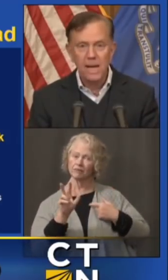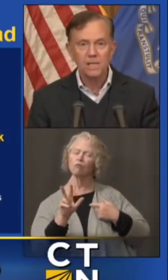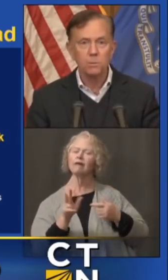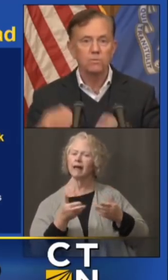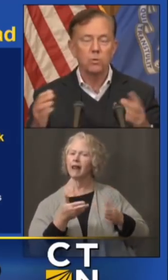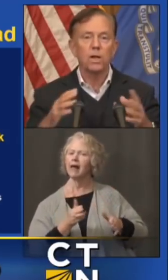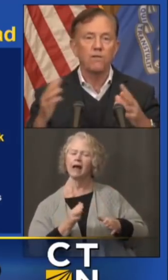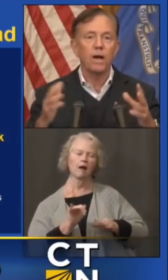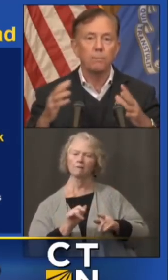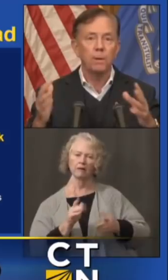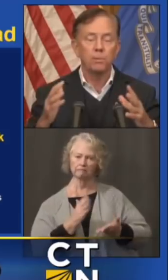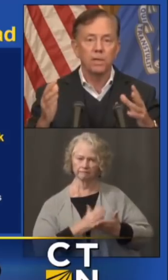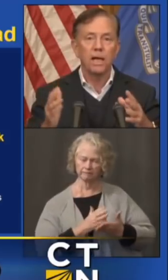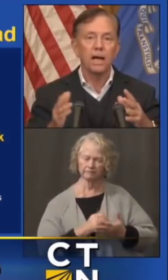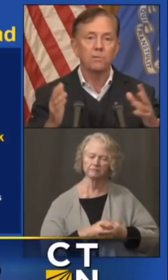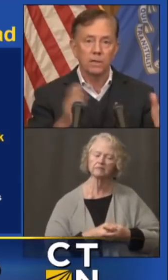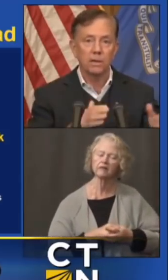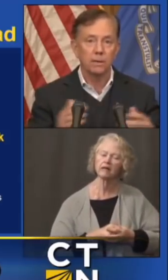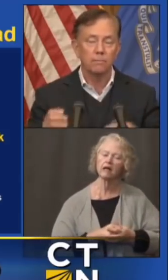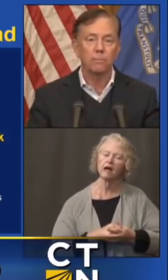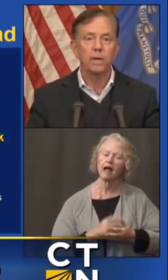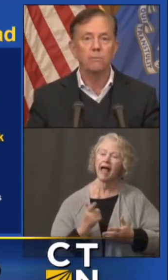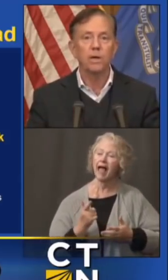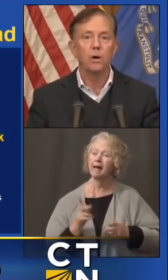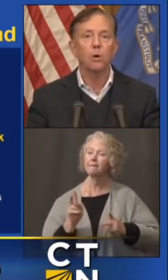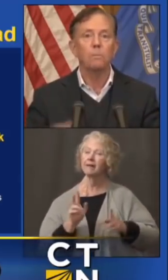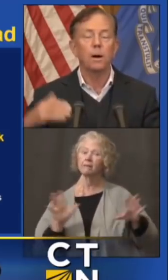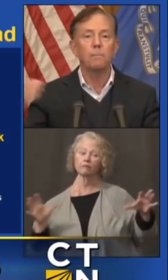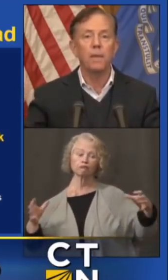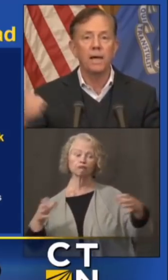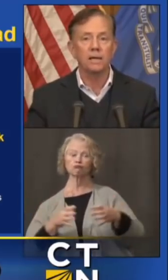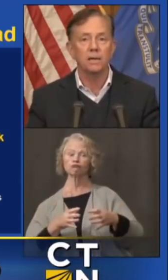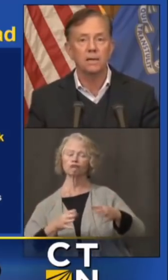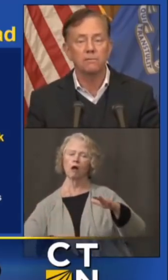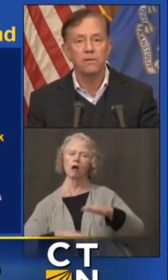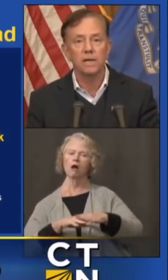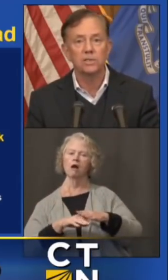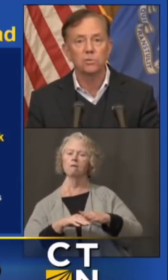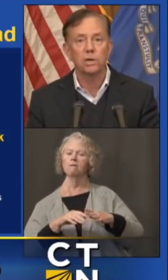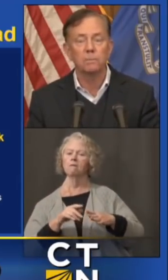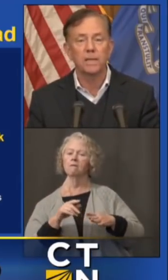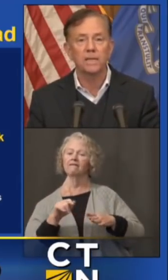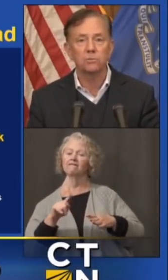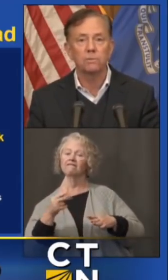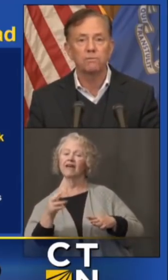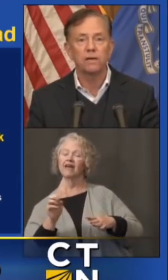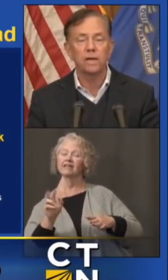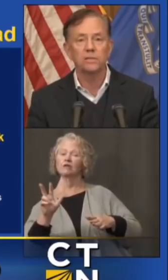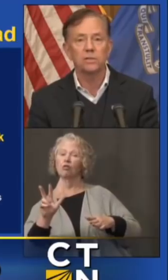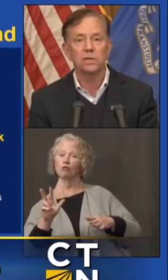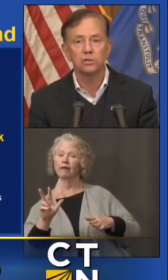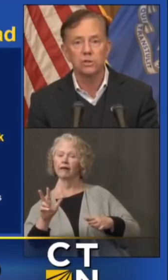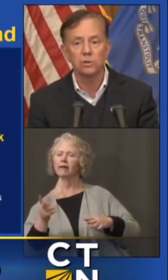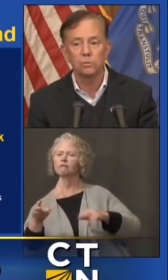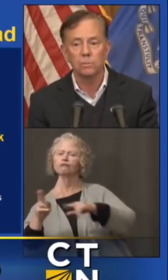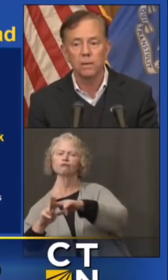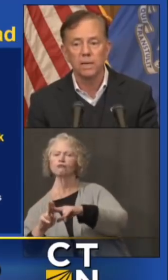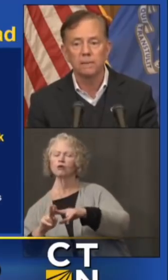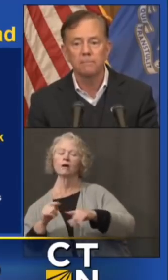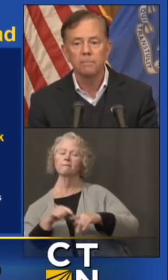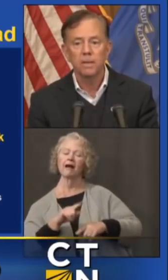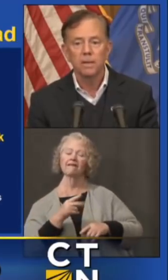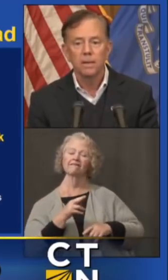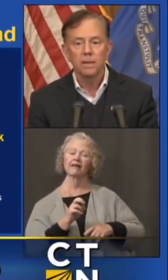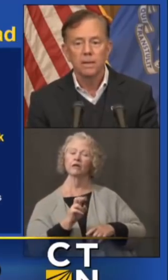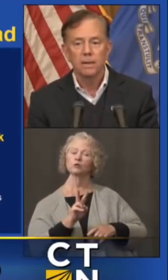A maximum of 25 people in gathering. We had upped that in phase 3, but that's what phase 2 would